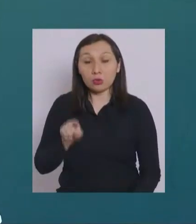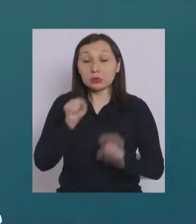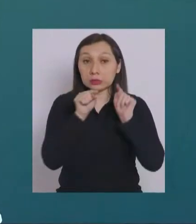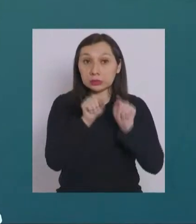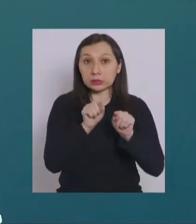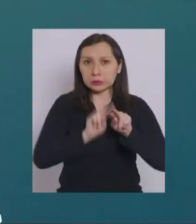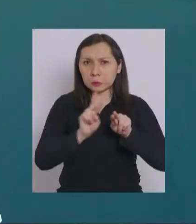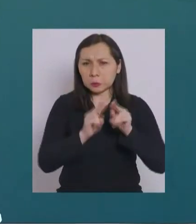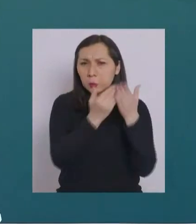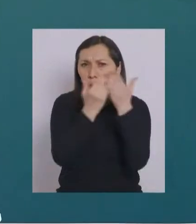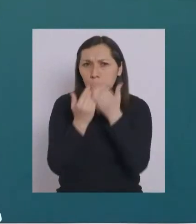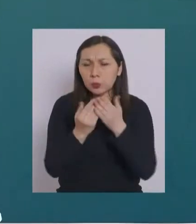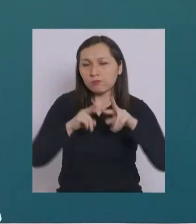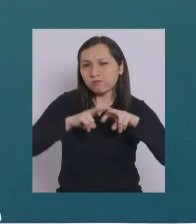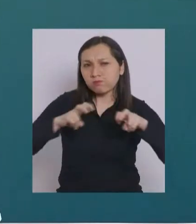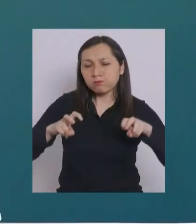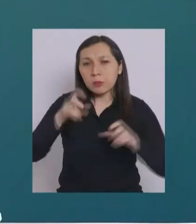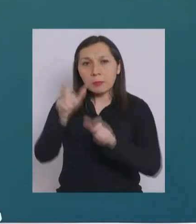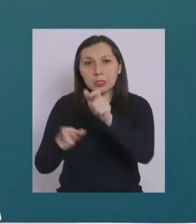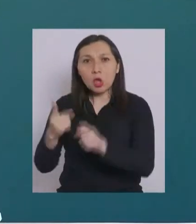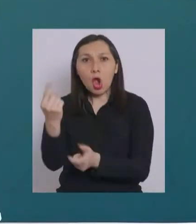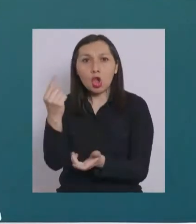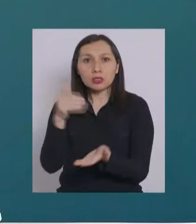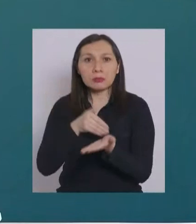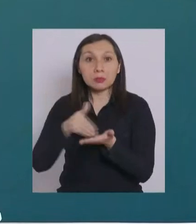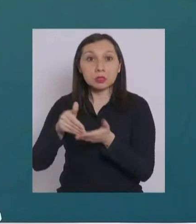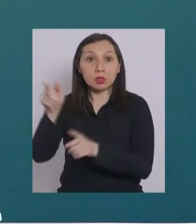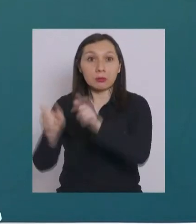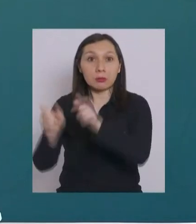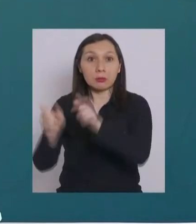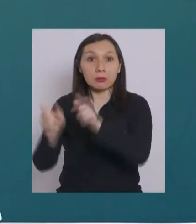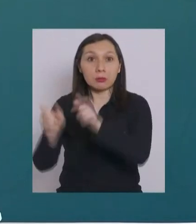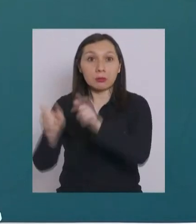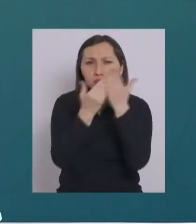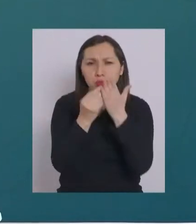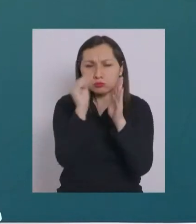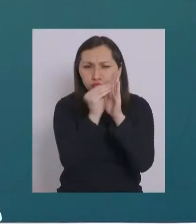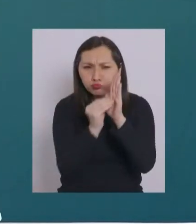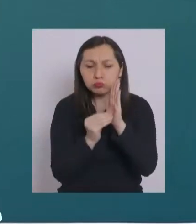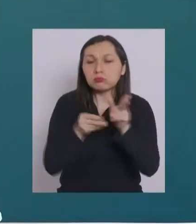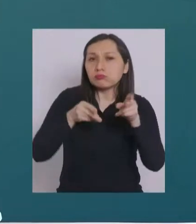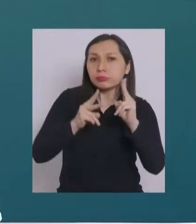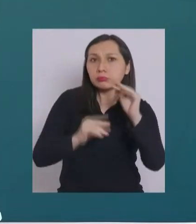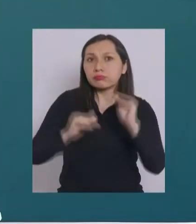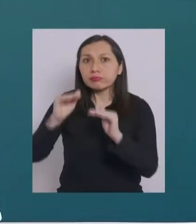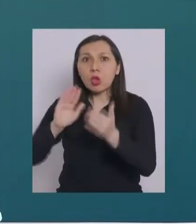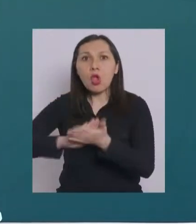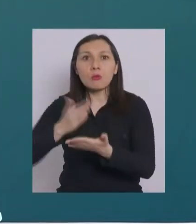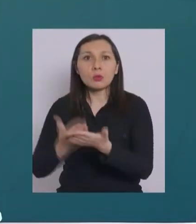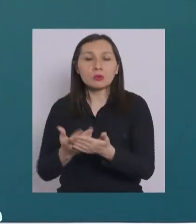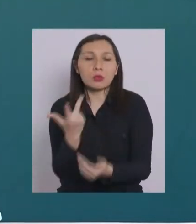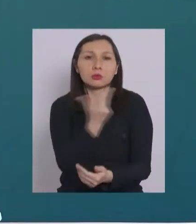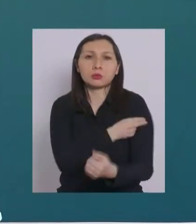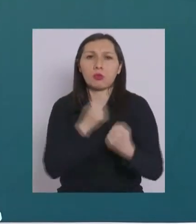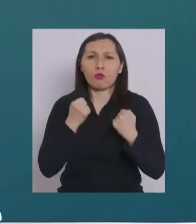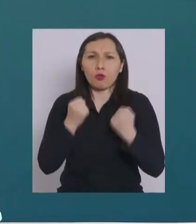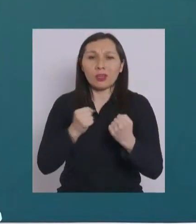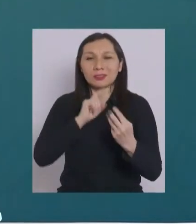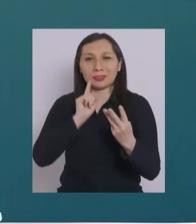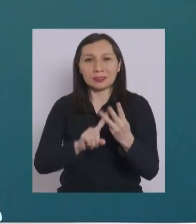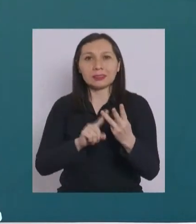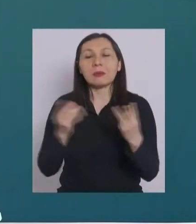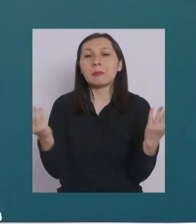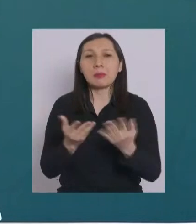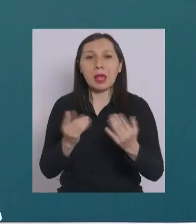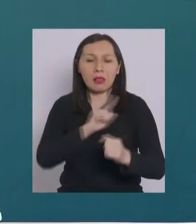Arauz. This trial analyzed the population of 11 million persons and measured the efficacy of the